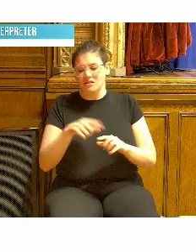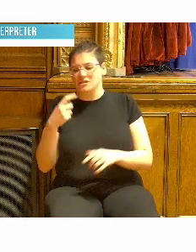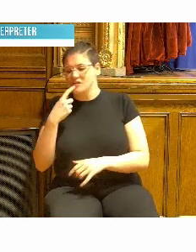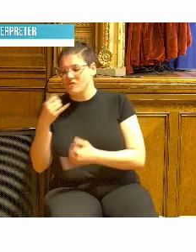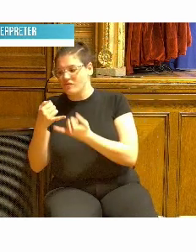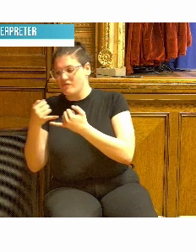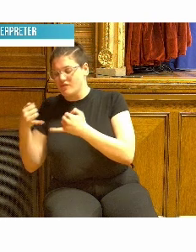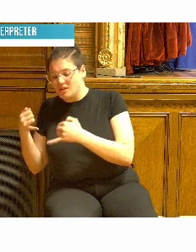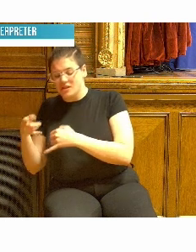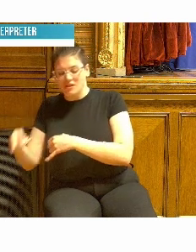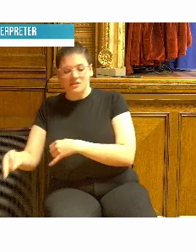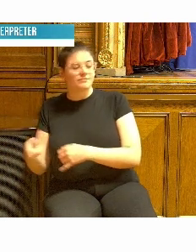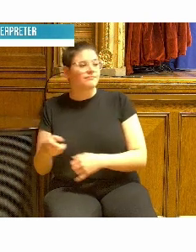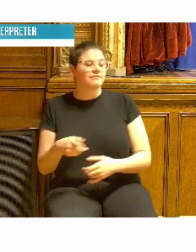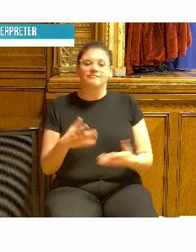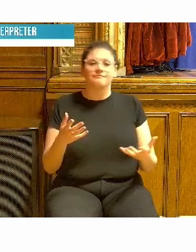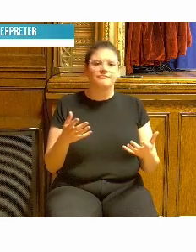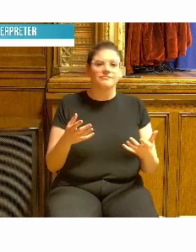here back then.